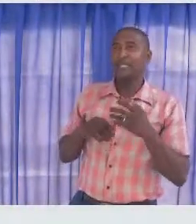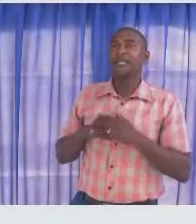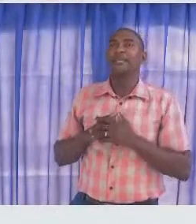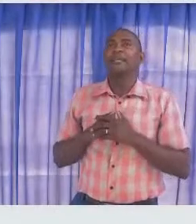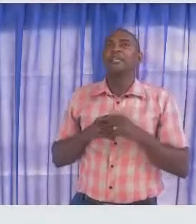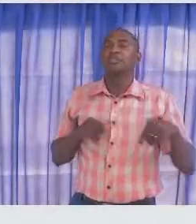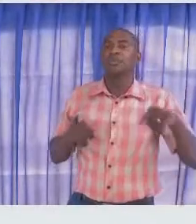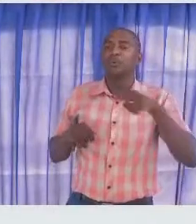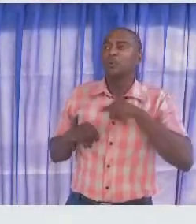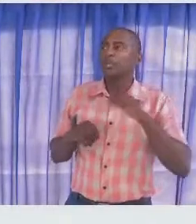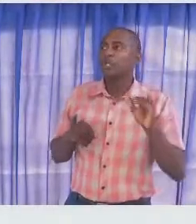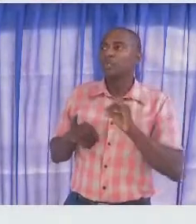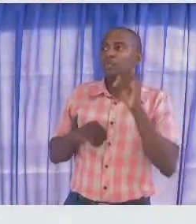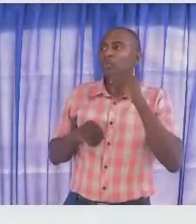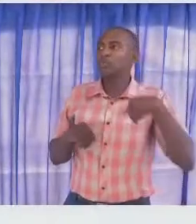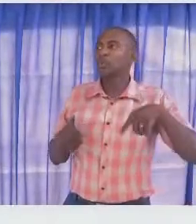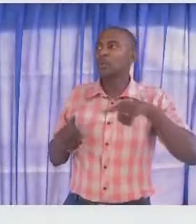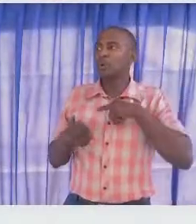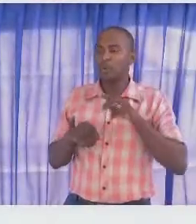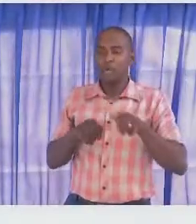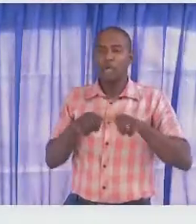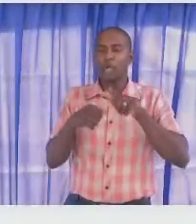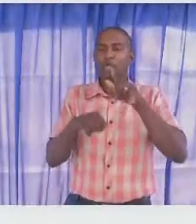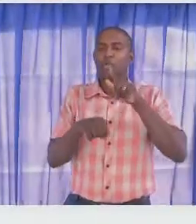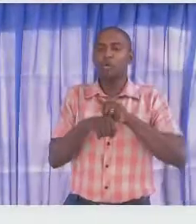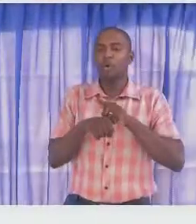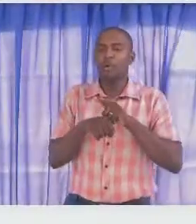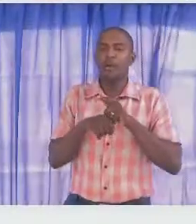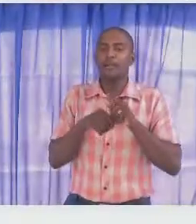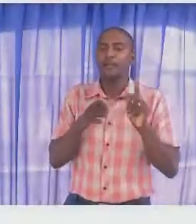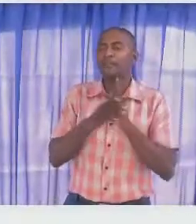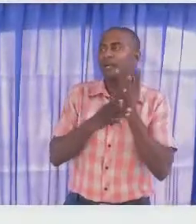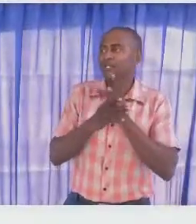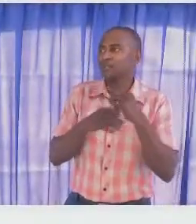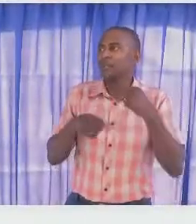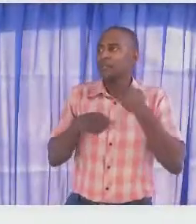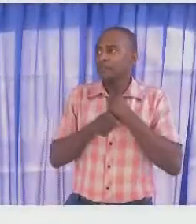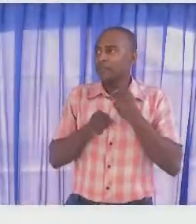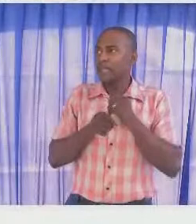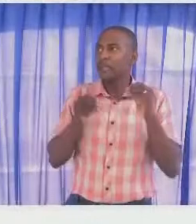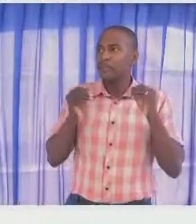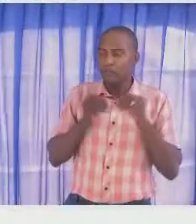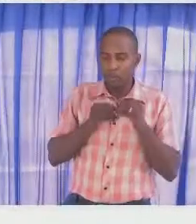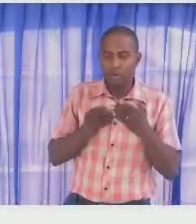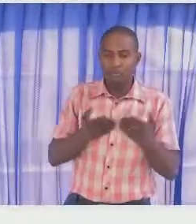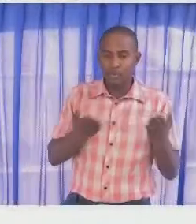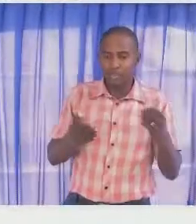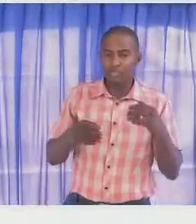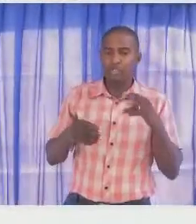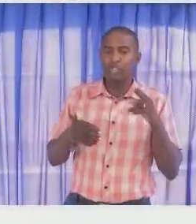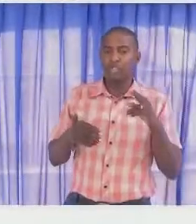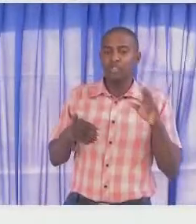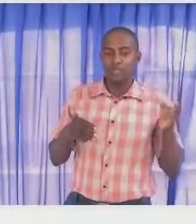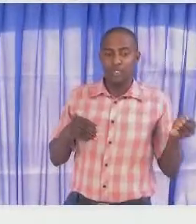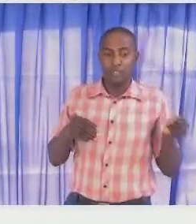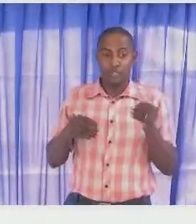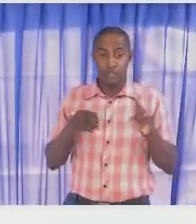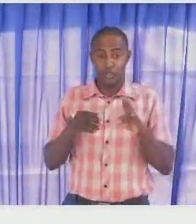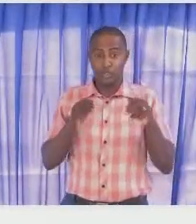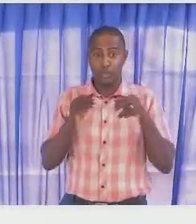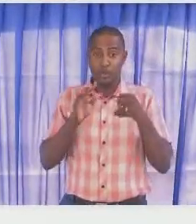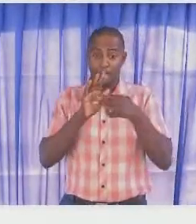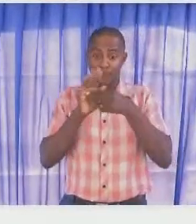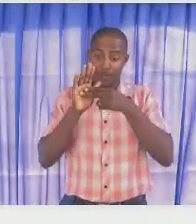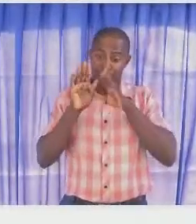we use up our local crops. We make more products to put our brand Jamaica on the global market